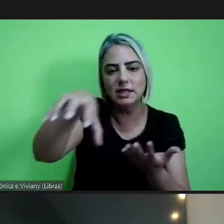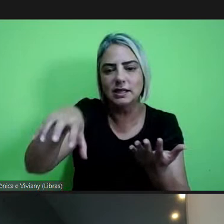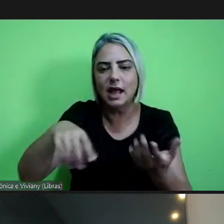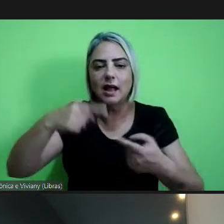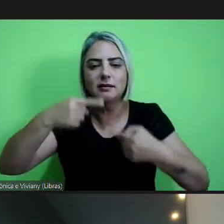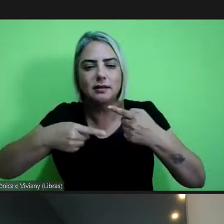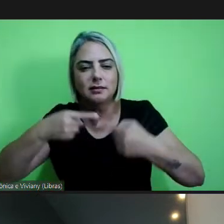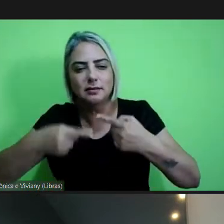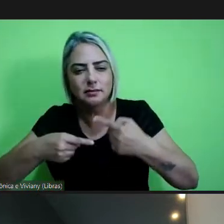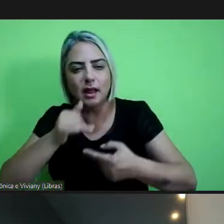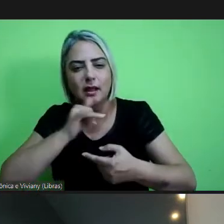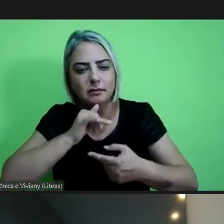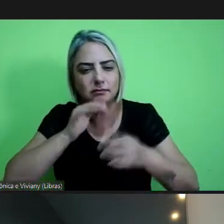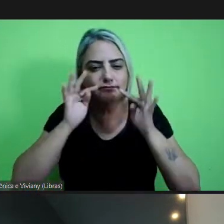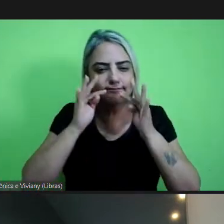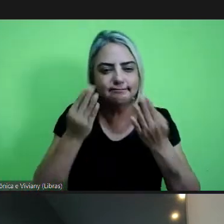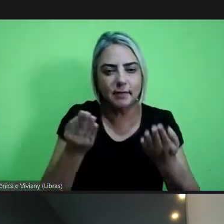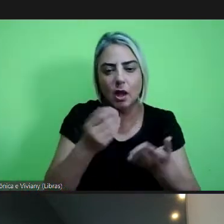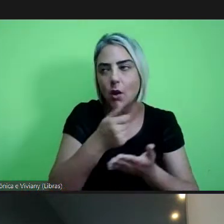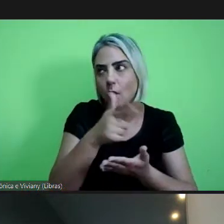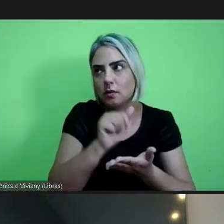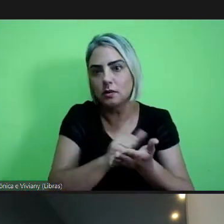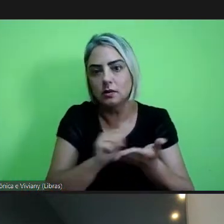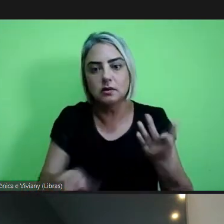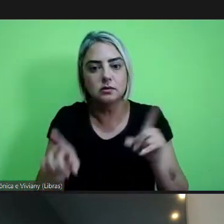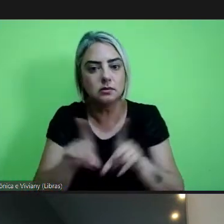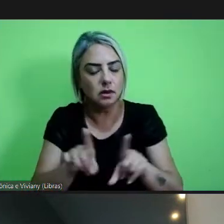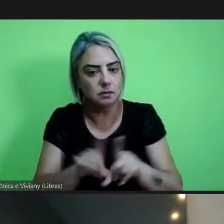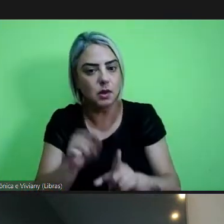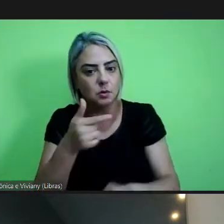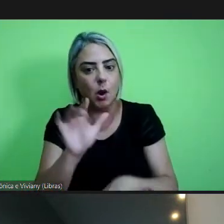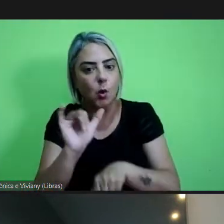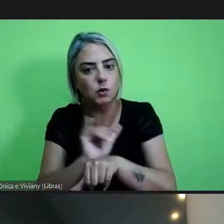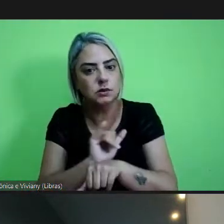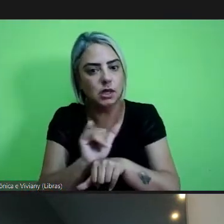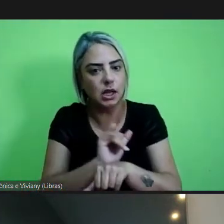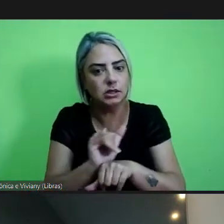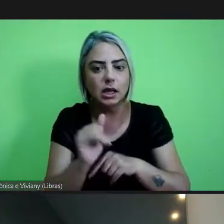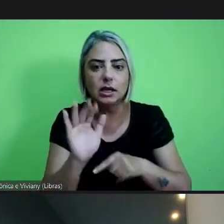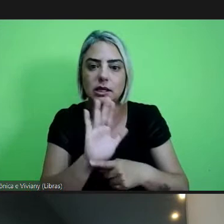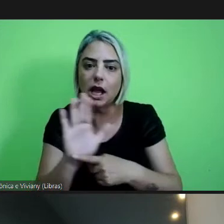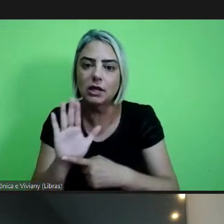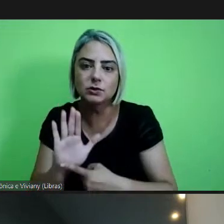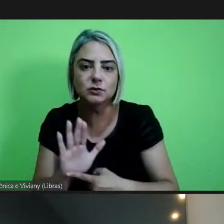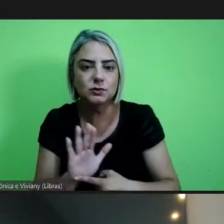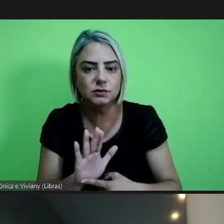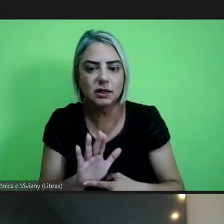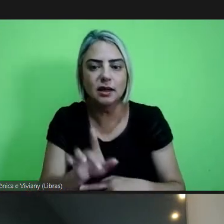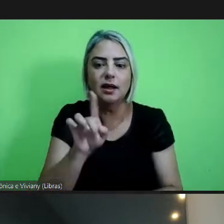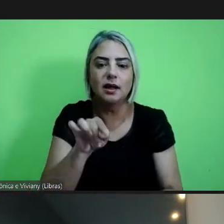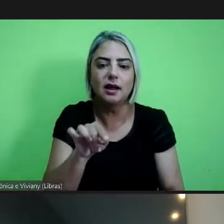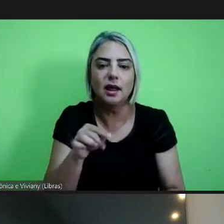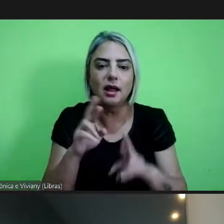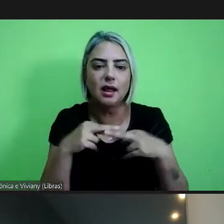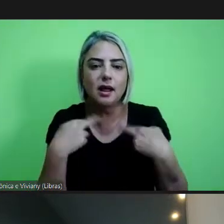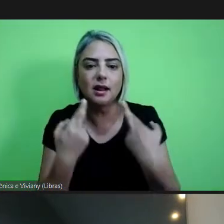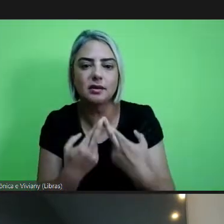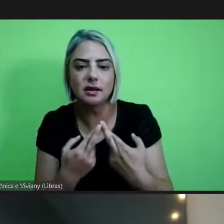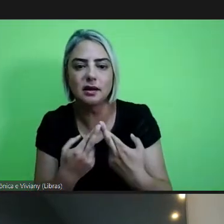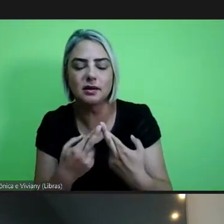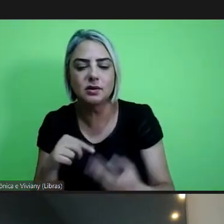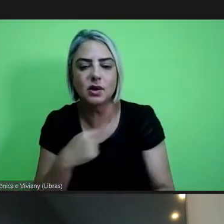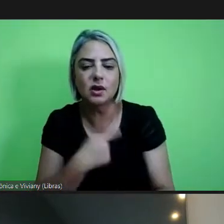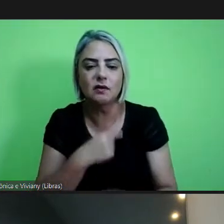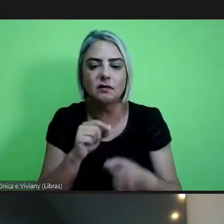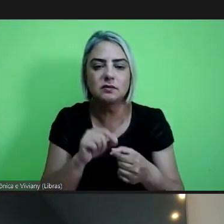everyone else what's happening in each of these health units. And another